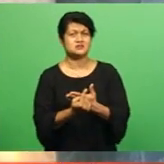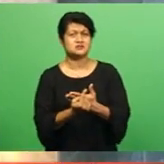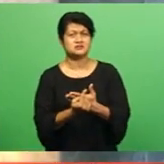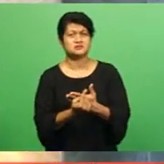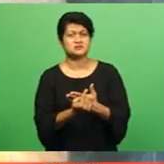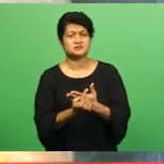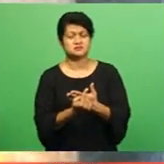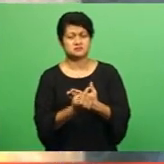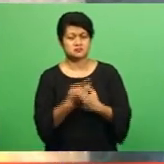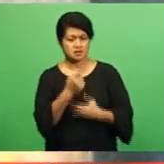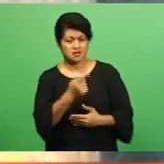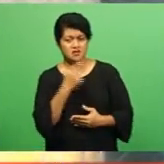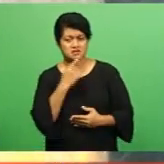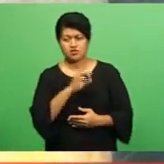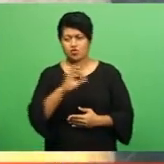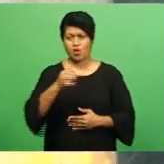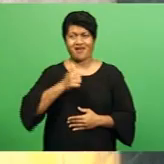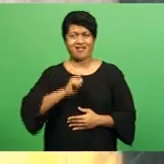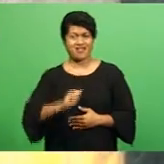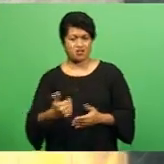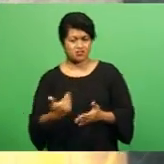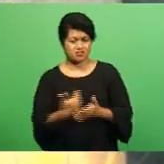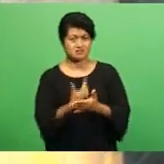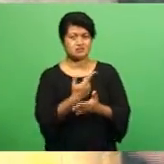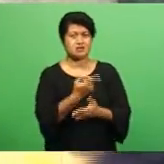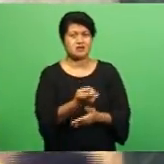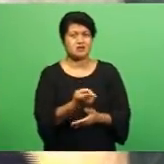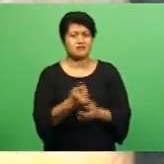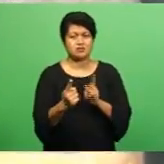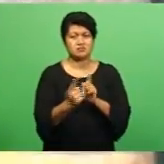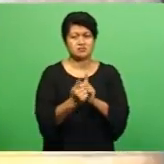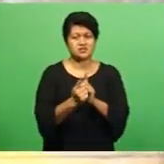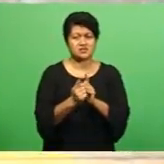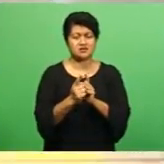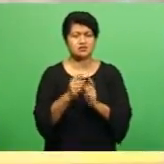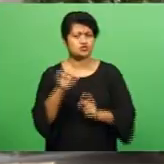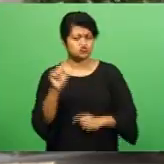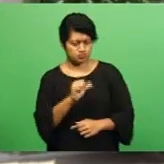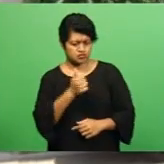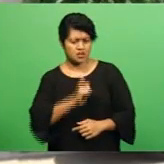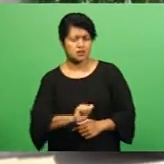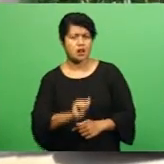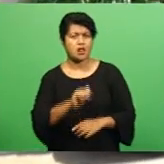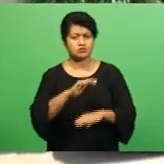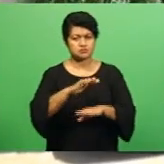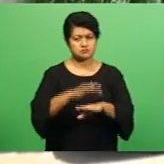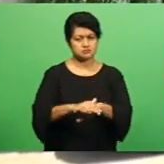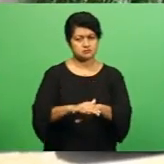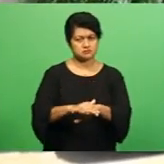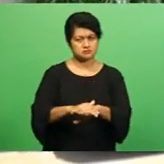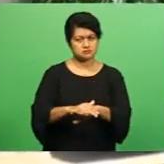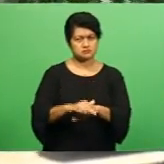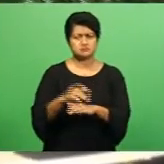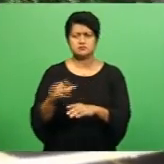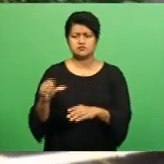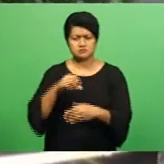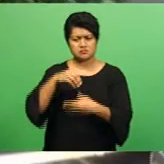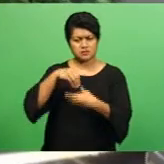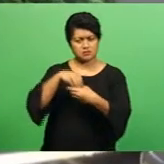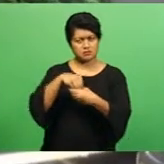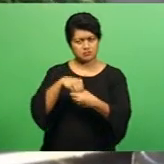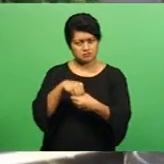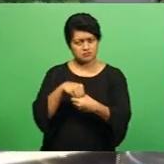from participating in the management board were at least allowed to sit in. Before we can be part